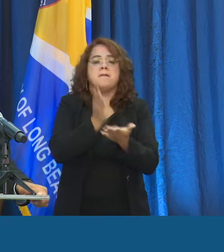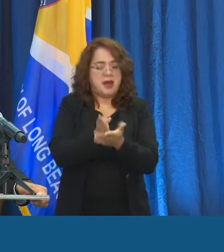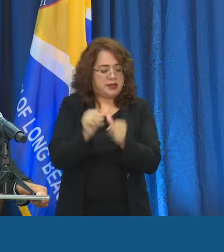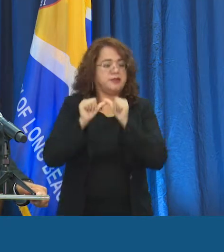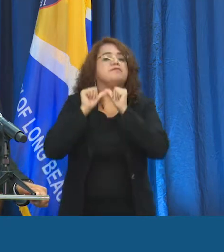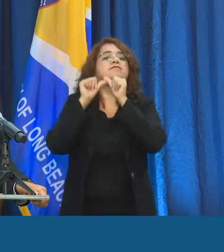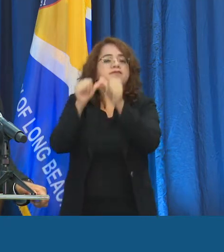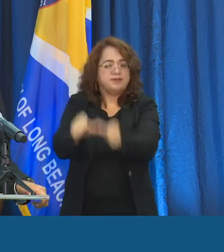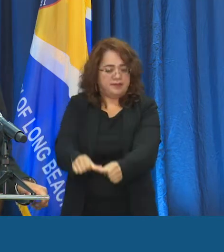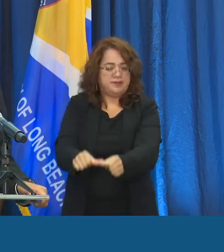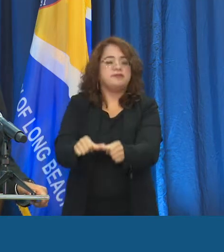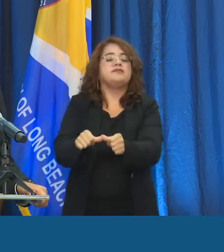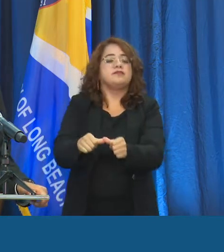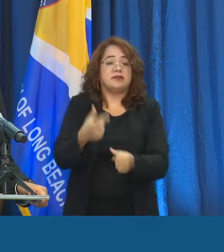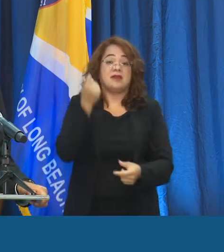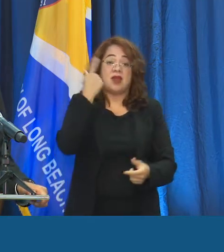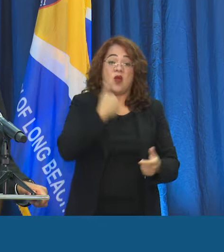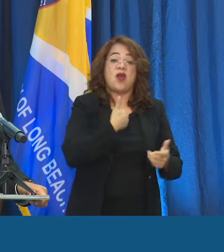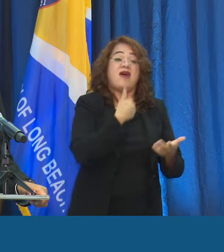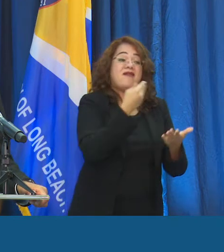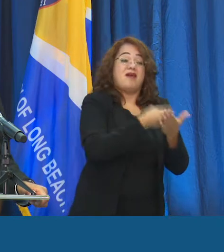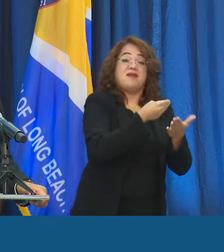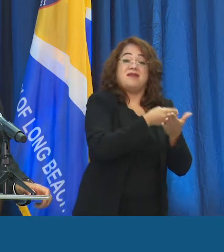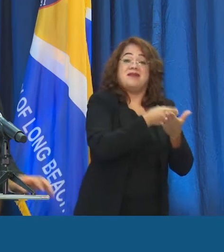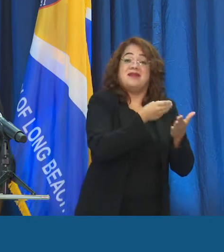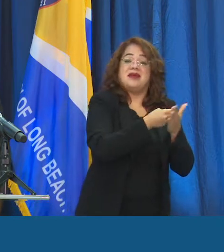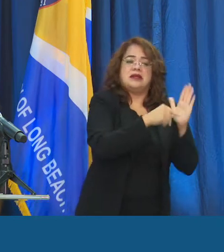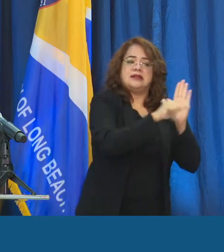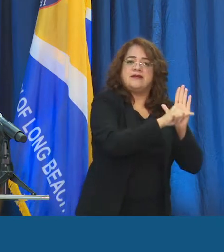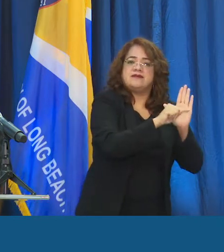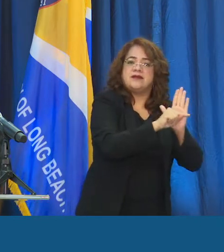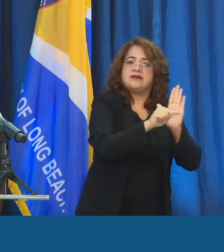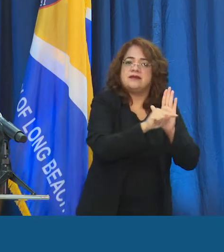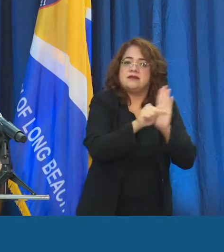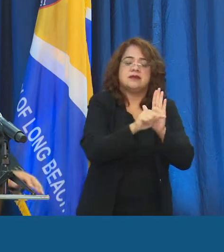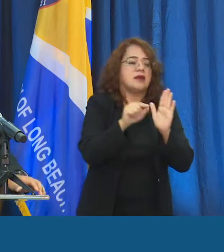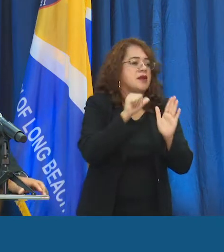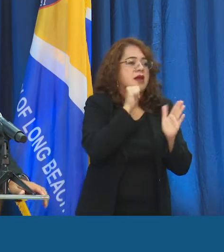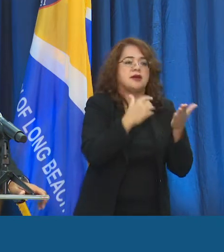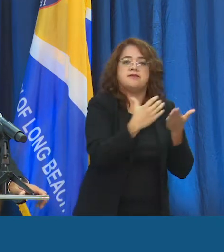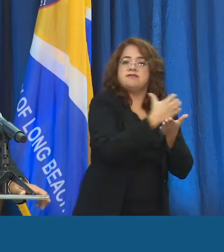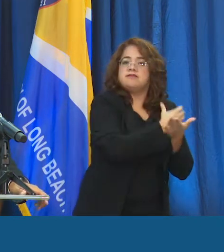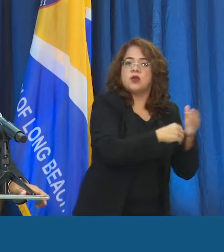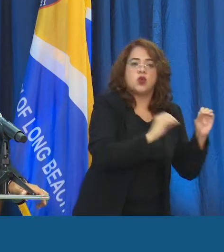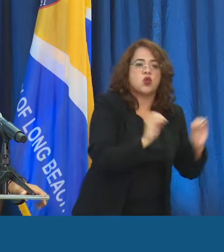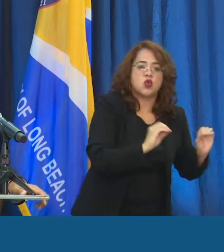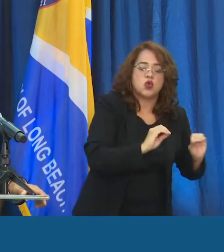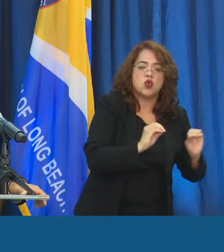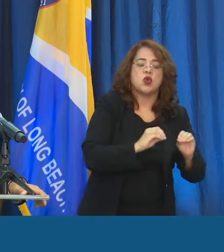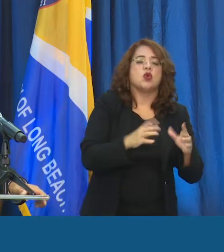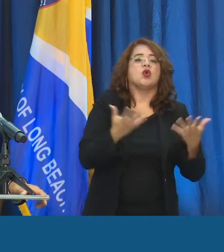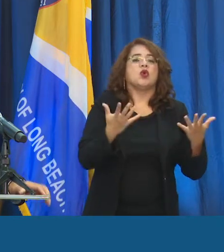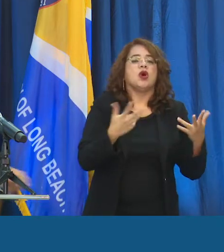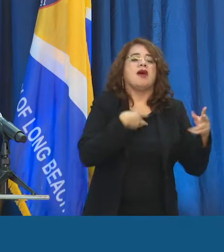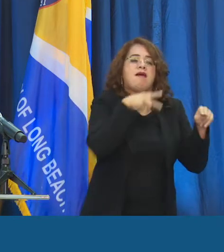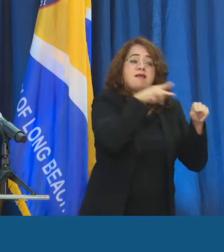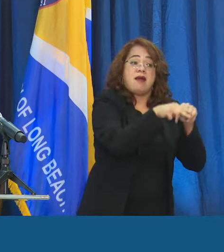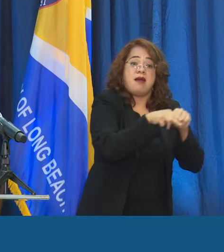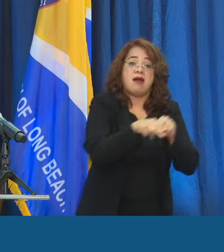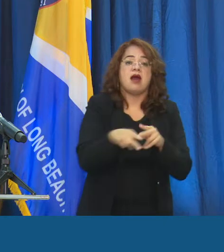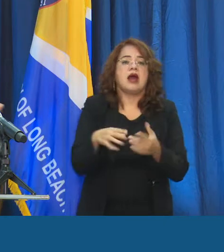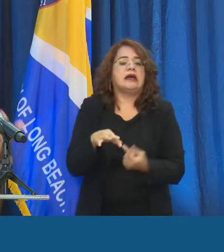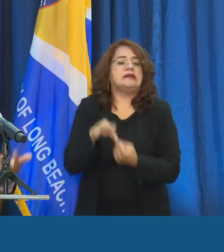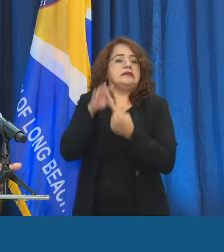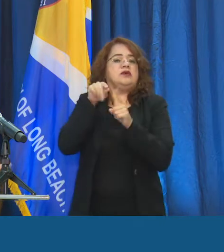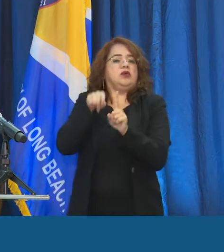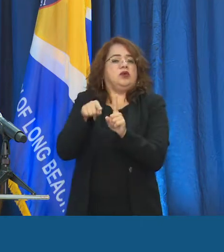and so there will be hard cuts on all of our other departments besides the health department. But we also know that